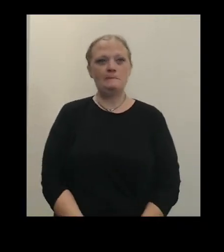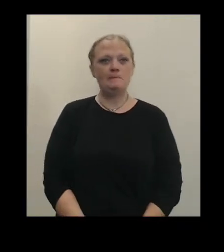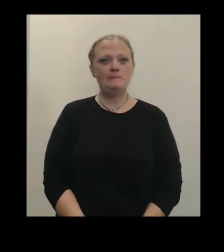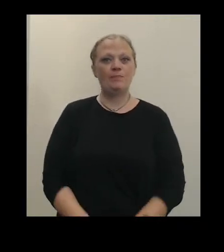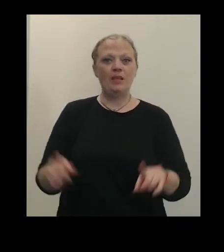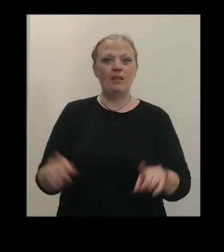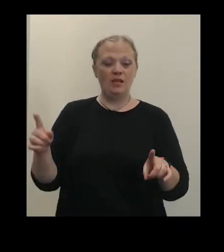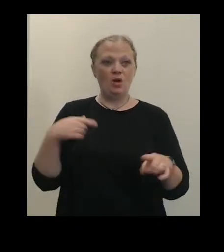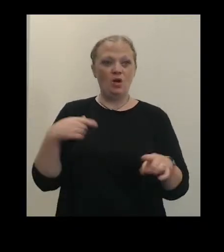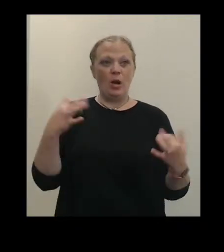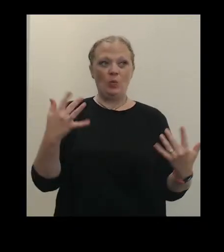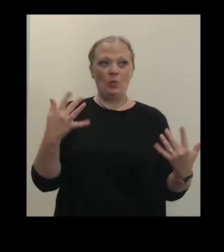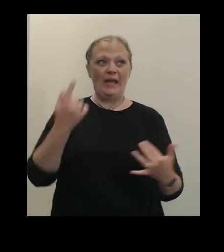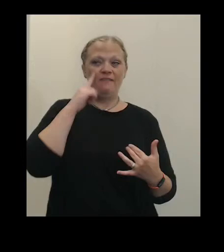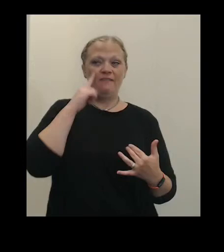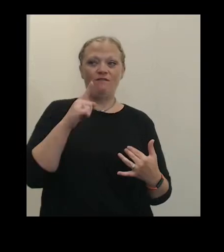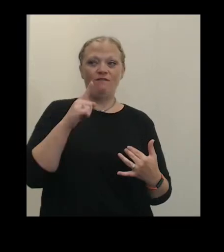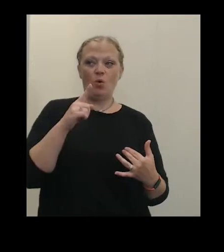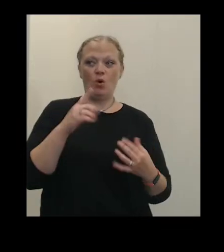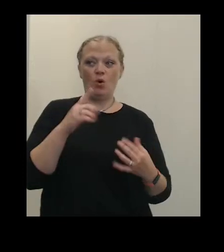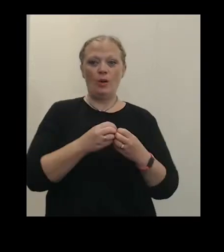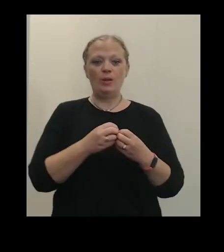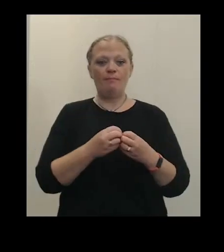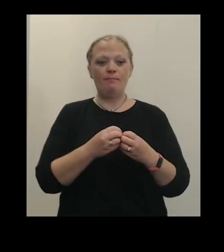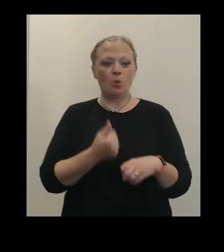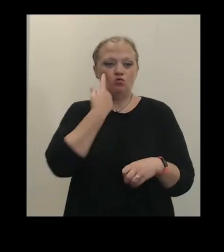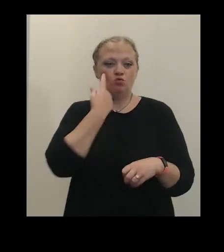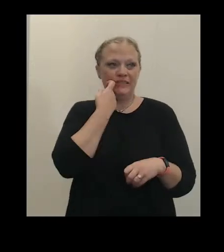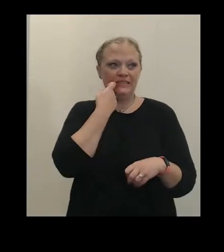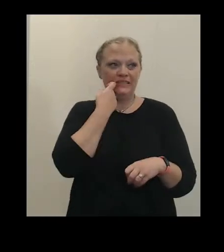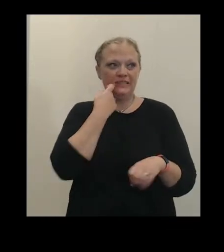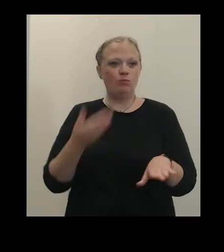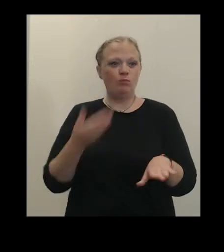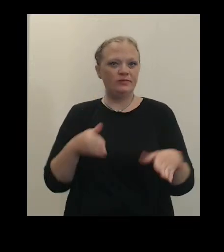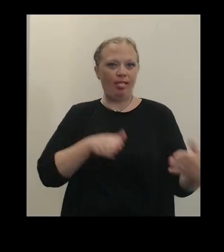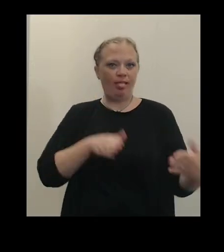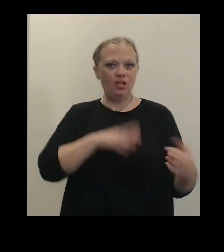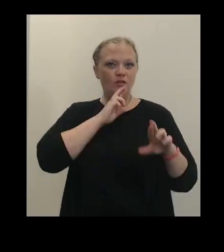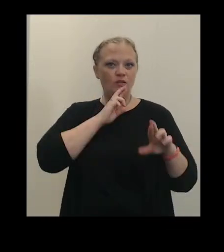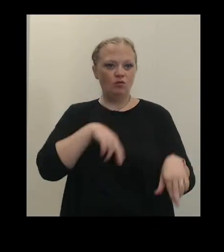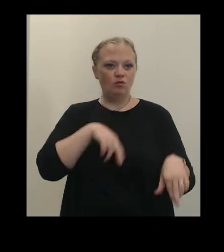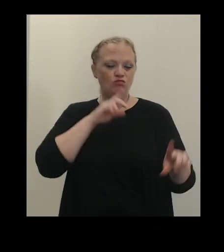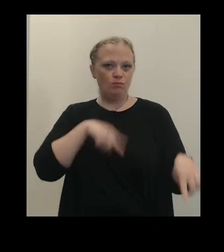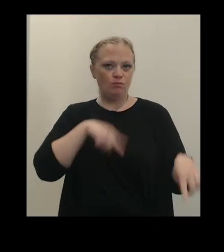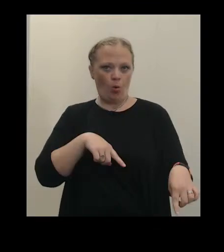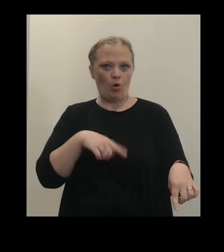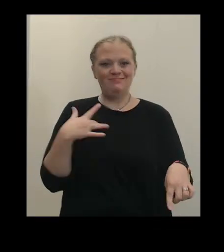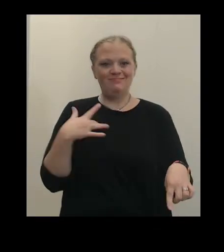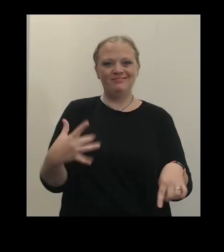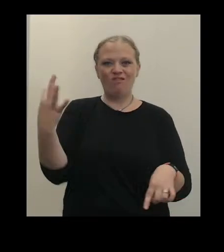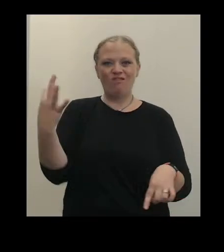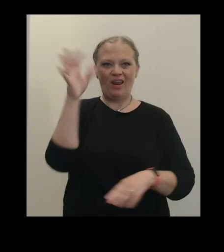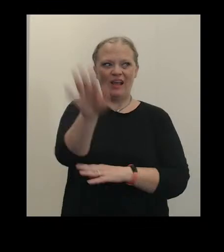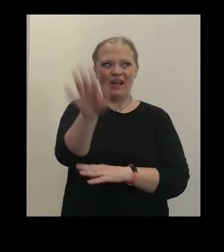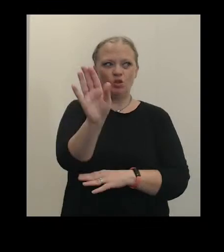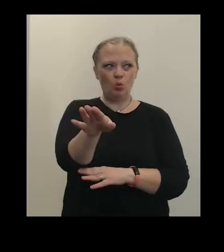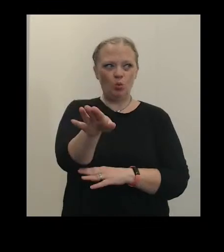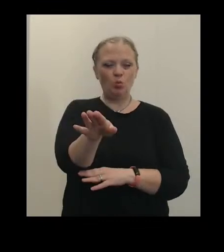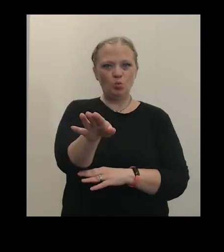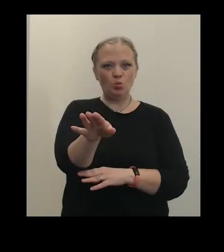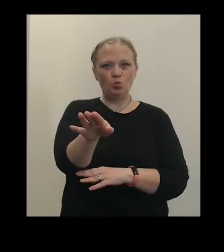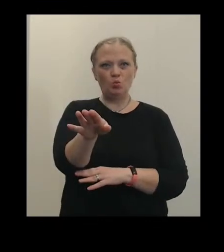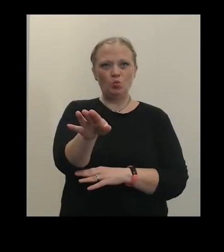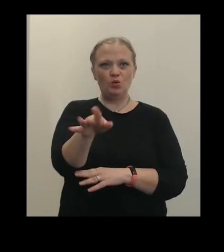We're waiting for the latest mortality report, which we've been getting primarily like Friday afternoons. And